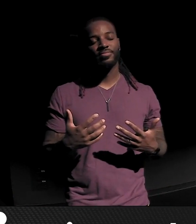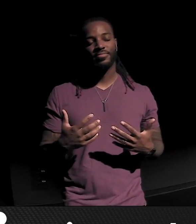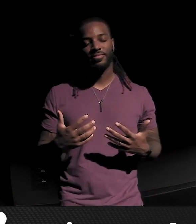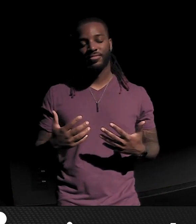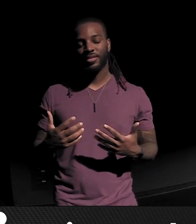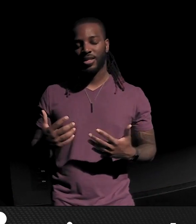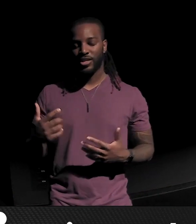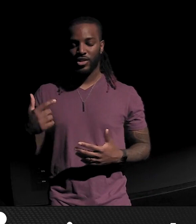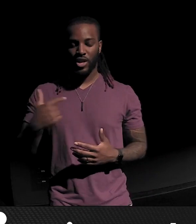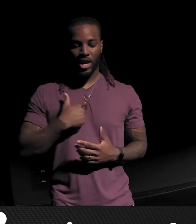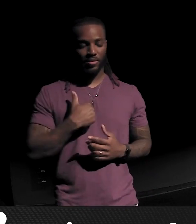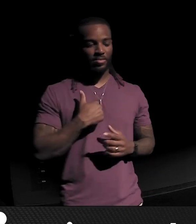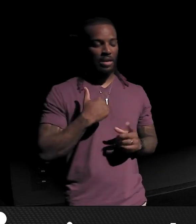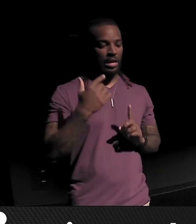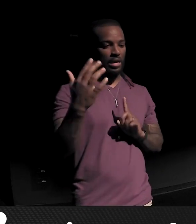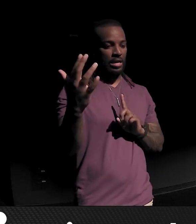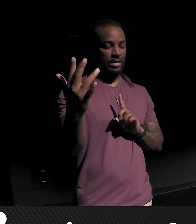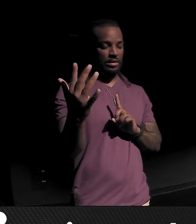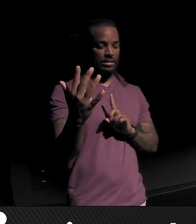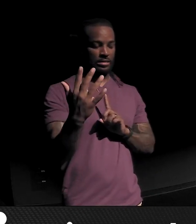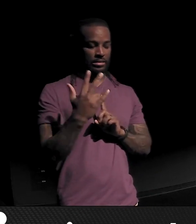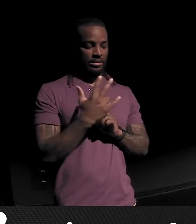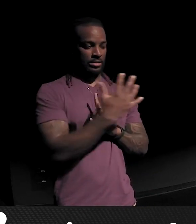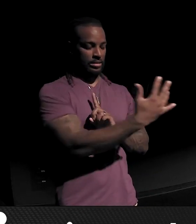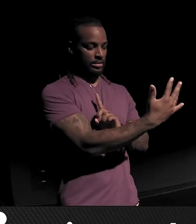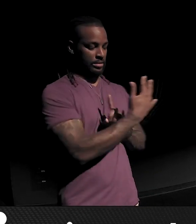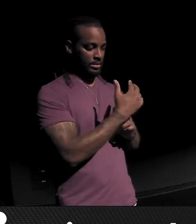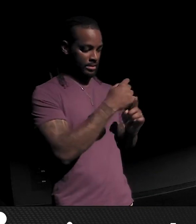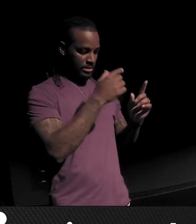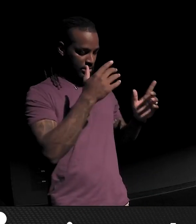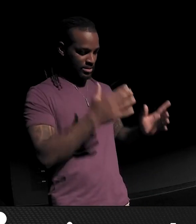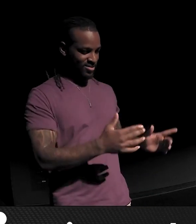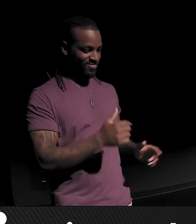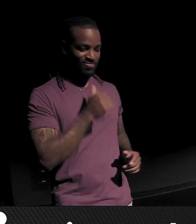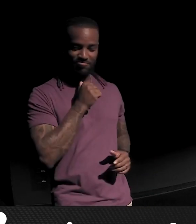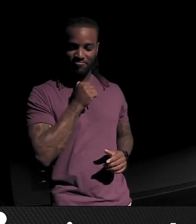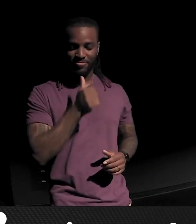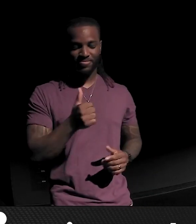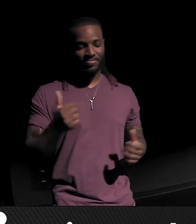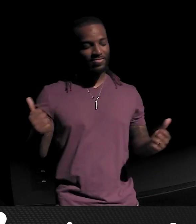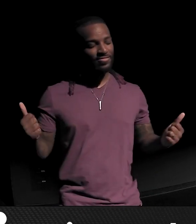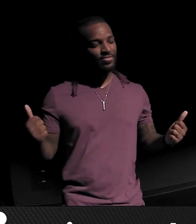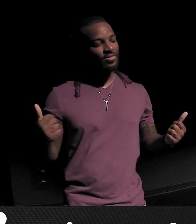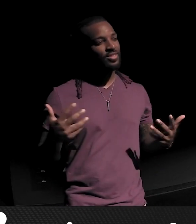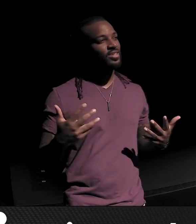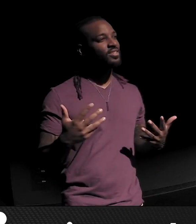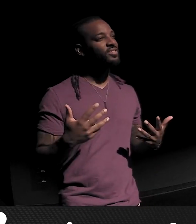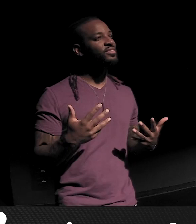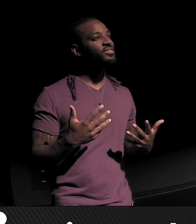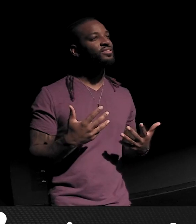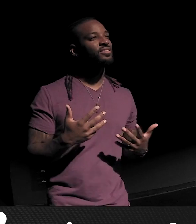though I'm surrounded by enemies. I'm not afraid,